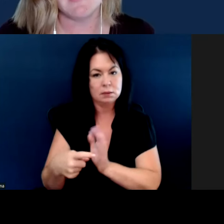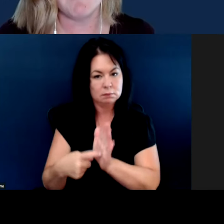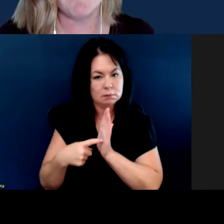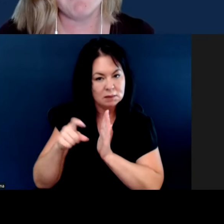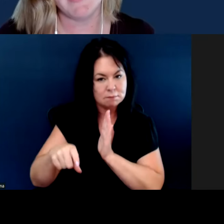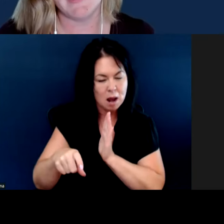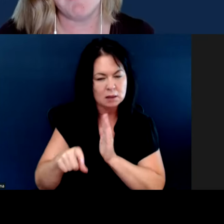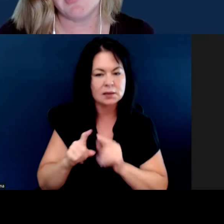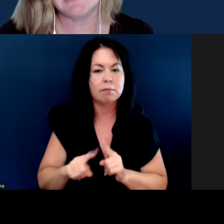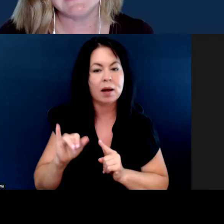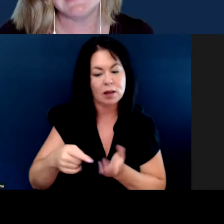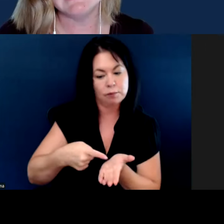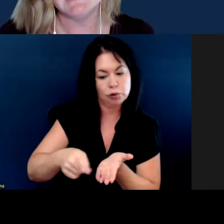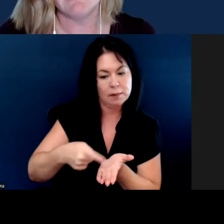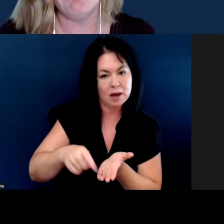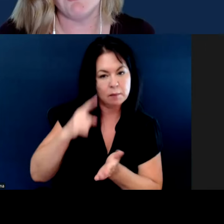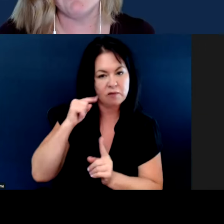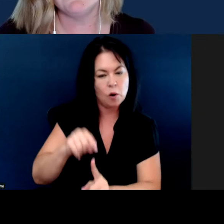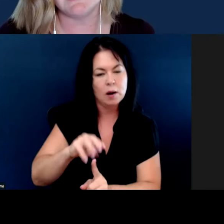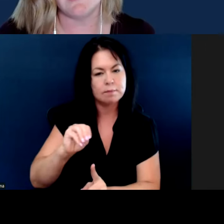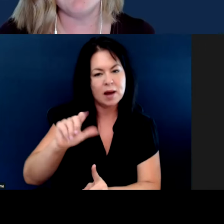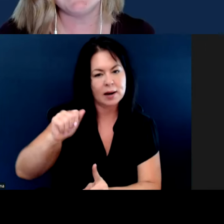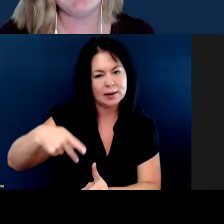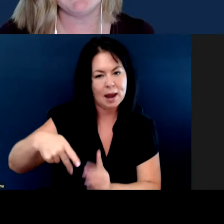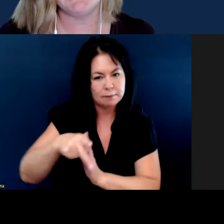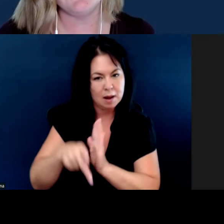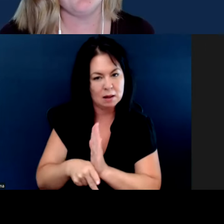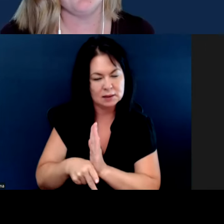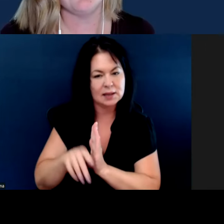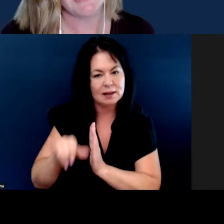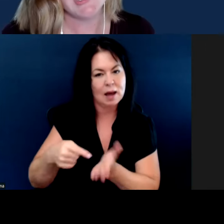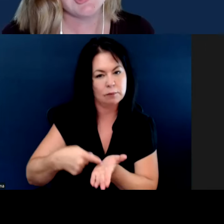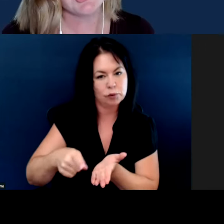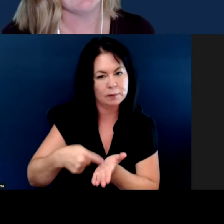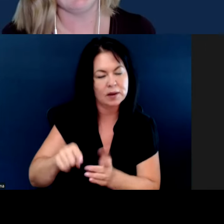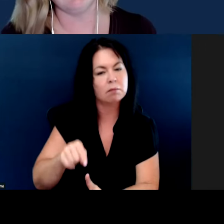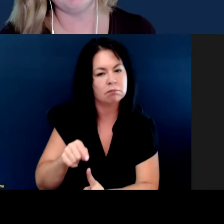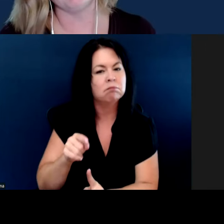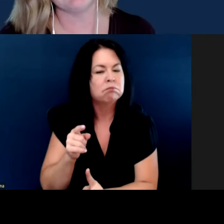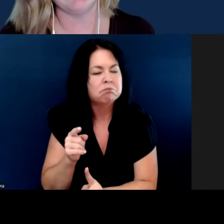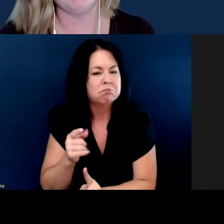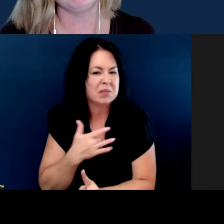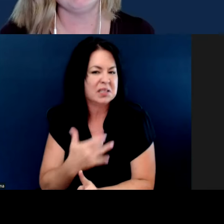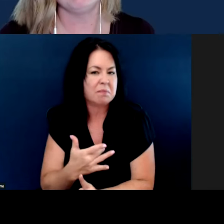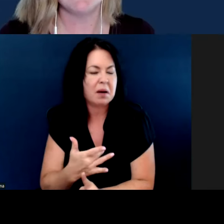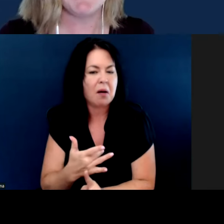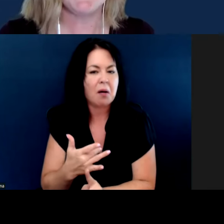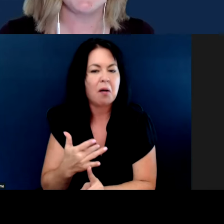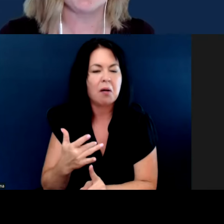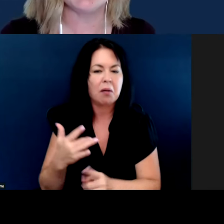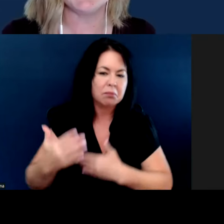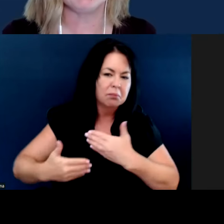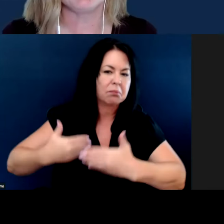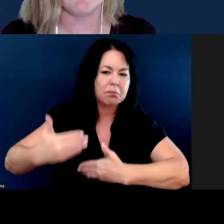premiums for Medigap policies, those typically do change over time,